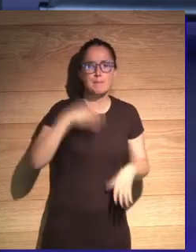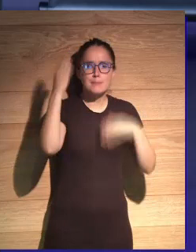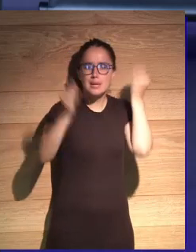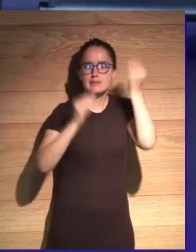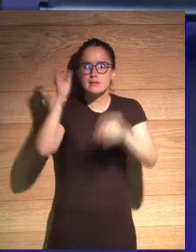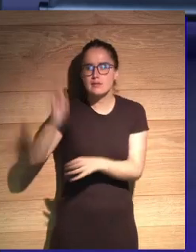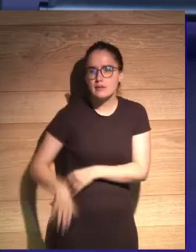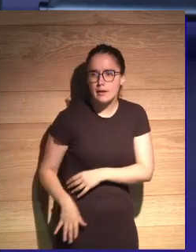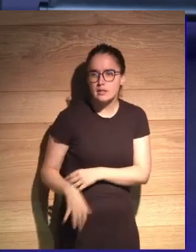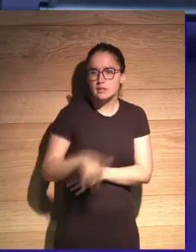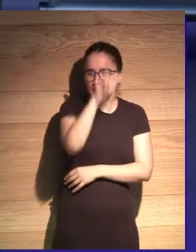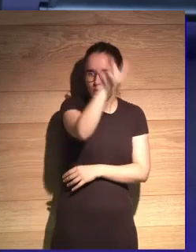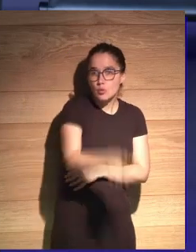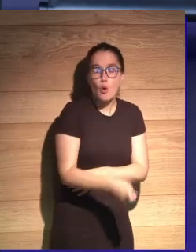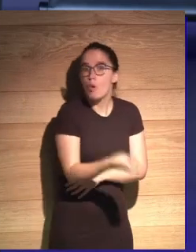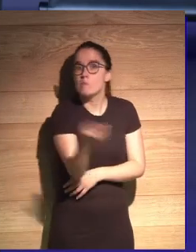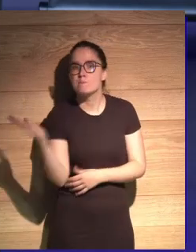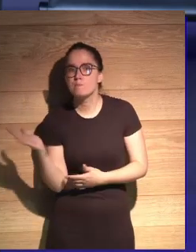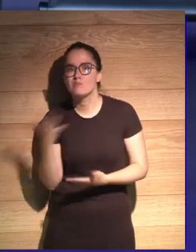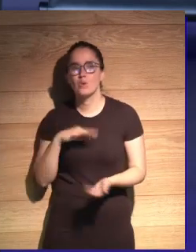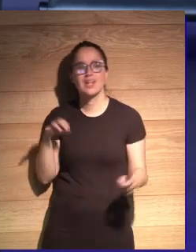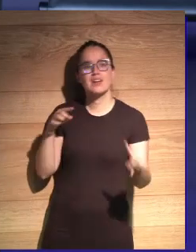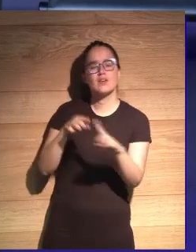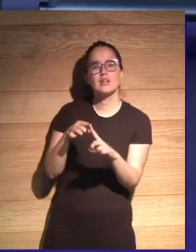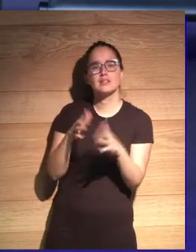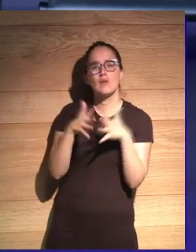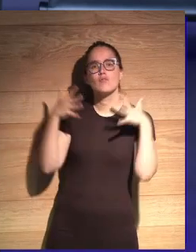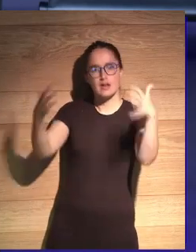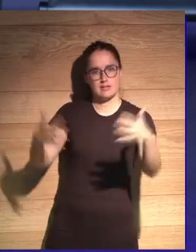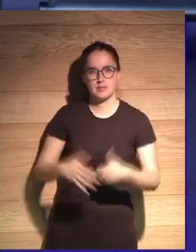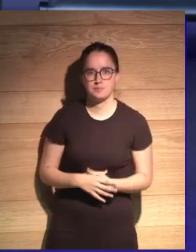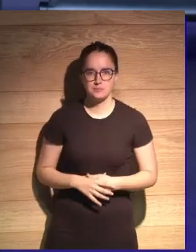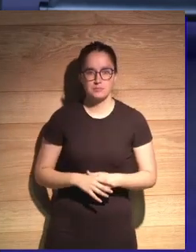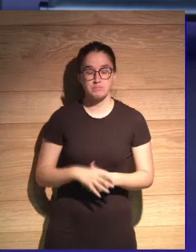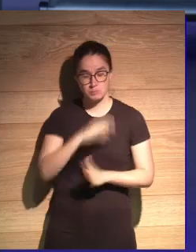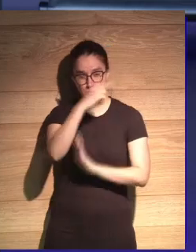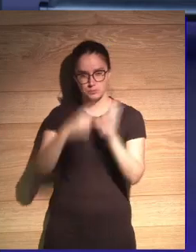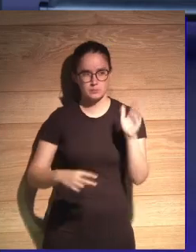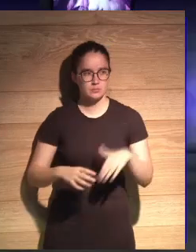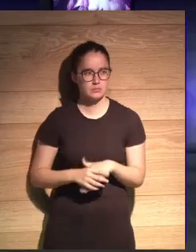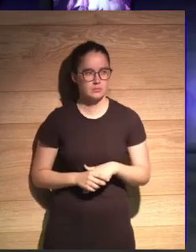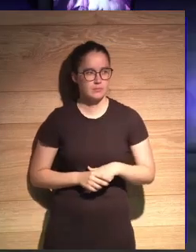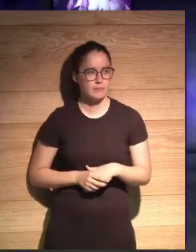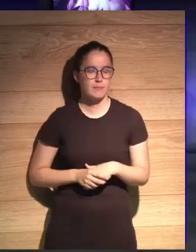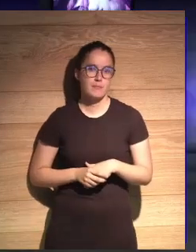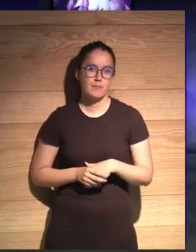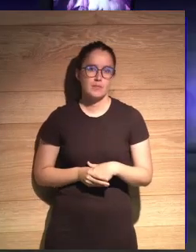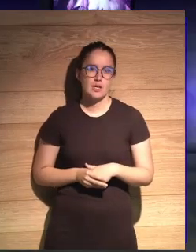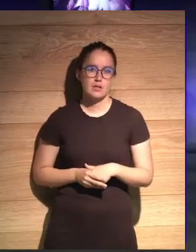Just one question. Who do you think the following text refers to?